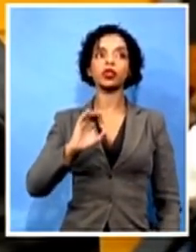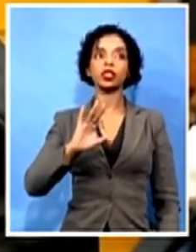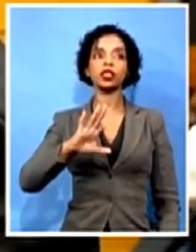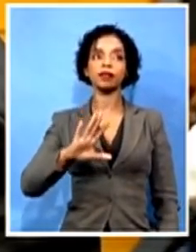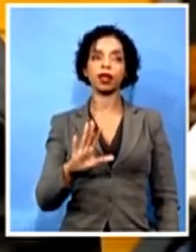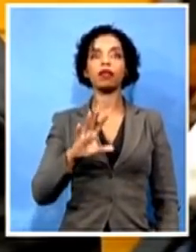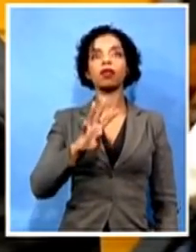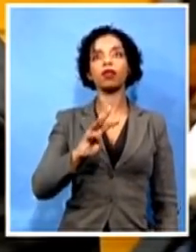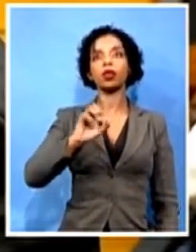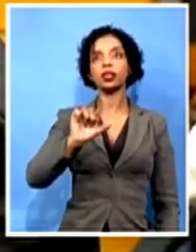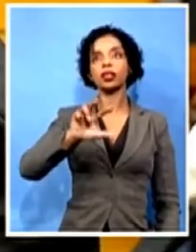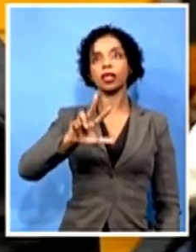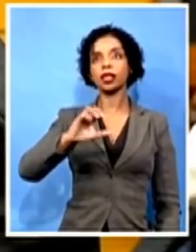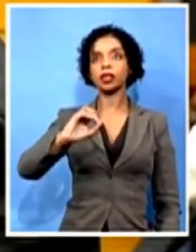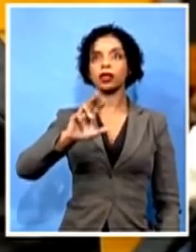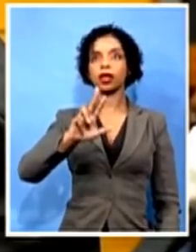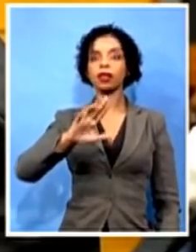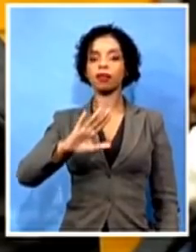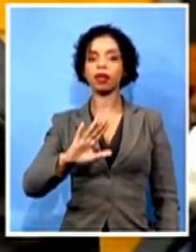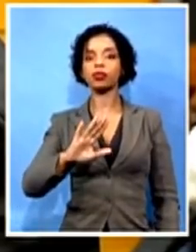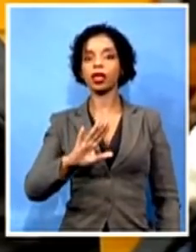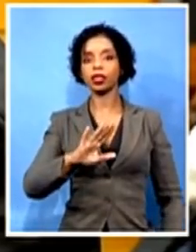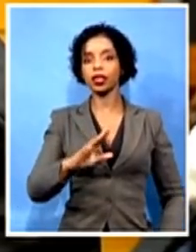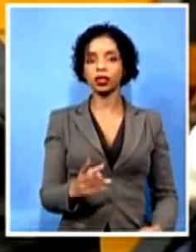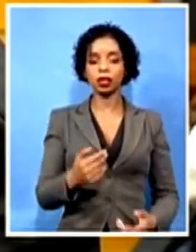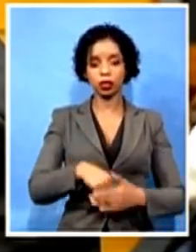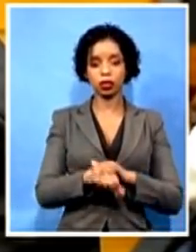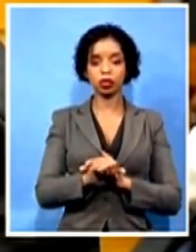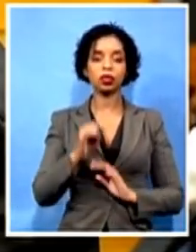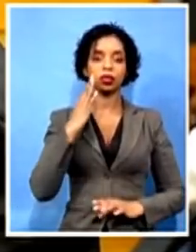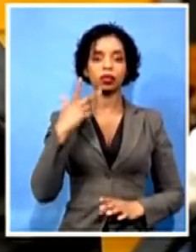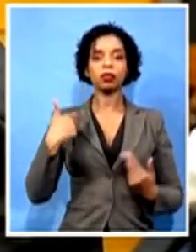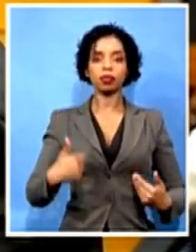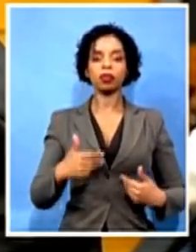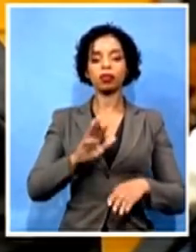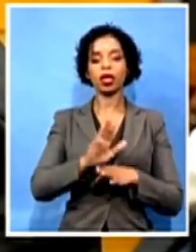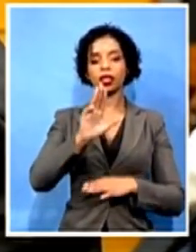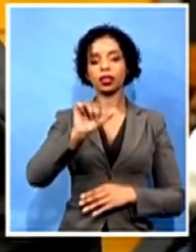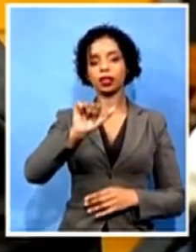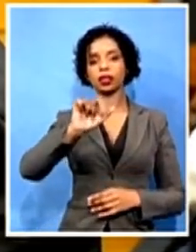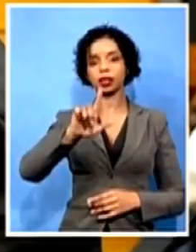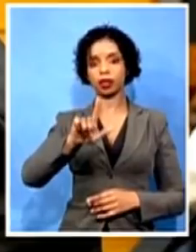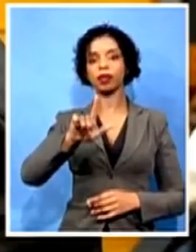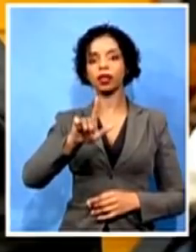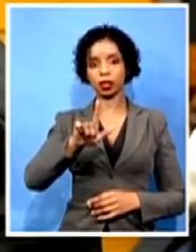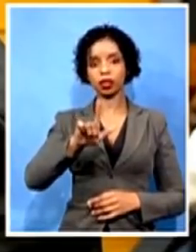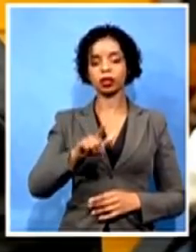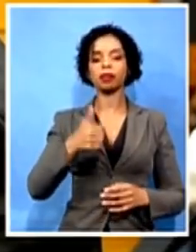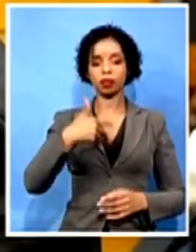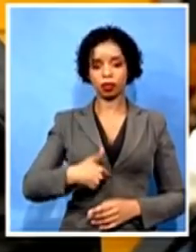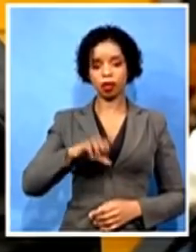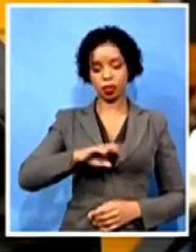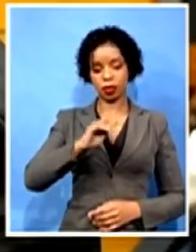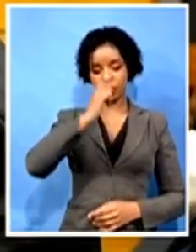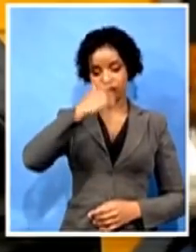67120354688085. My date of birth is the 3rd of December 1967. I am a South African. I am in possession of a South African passport, a